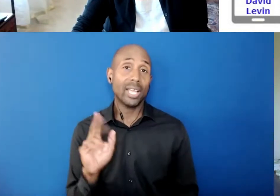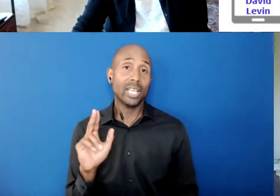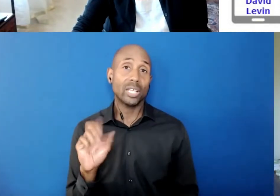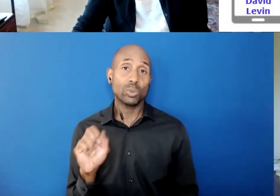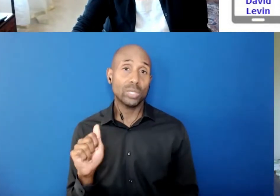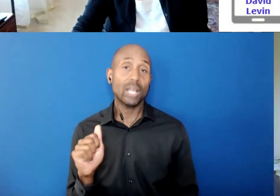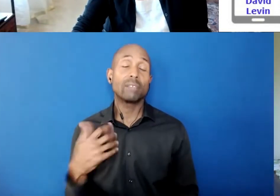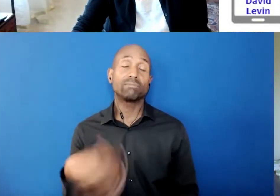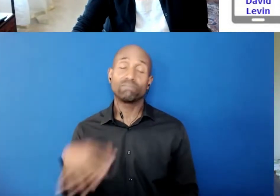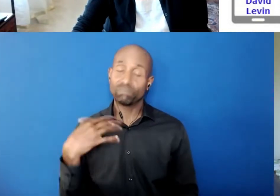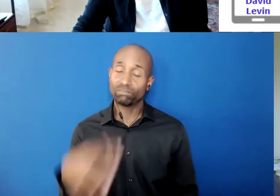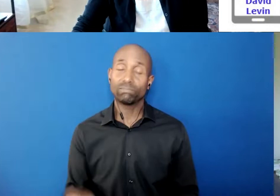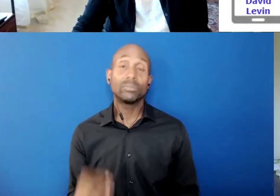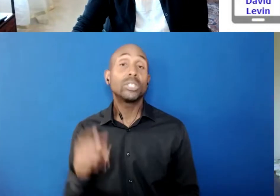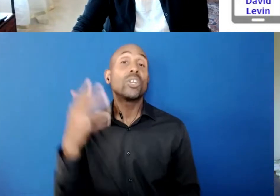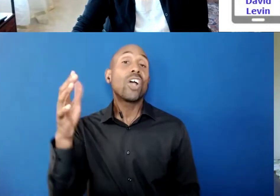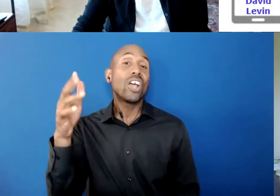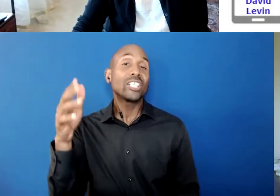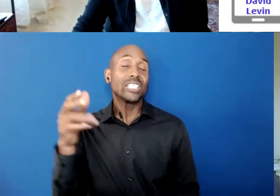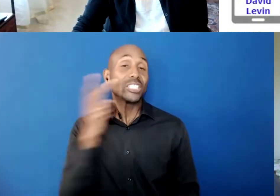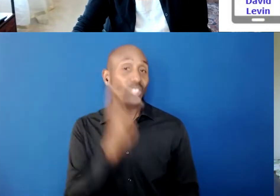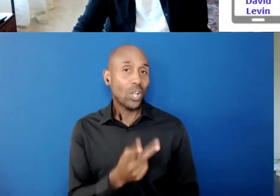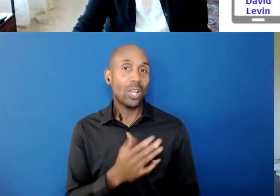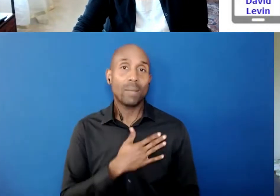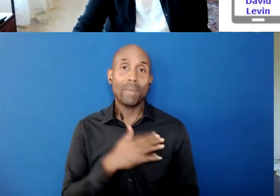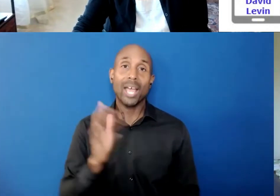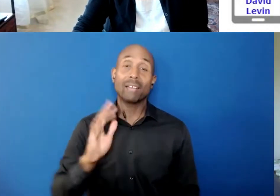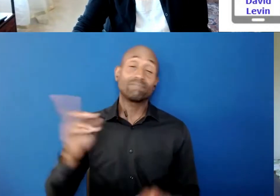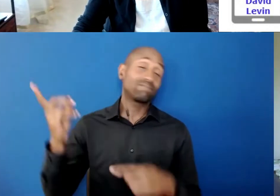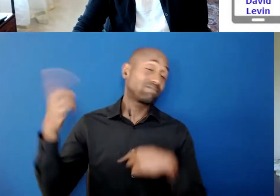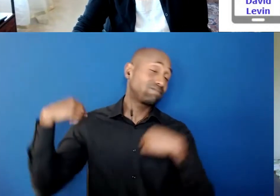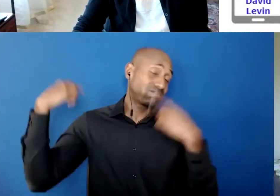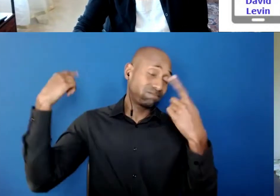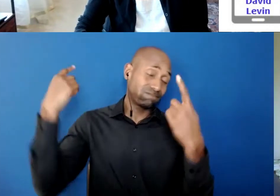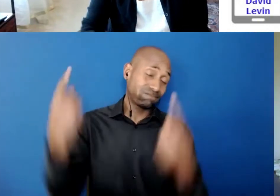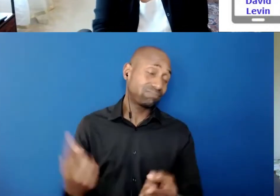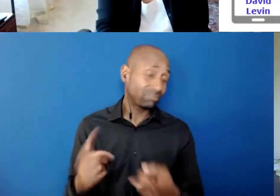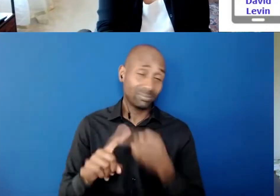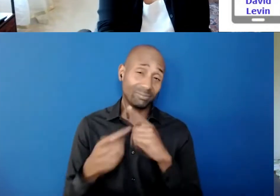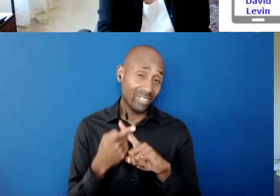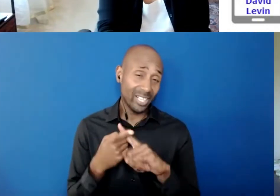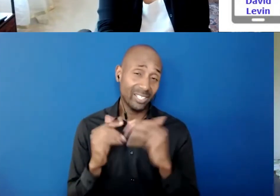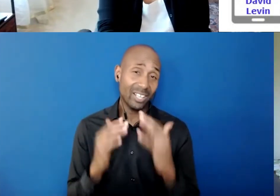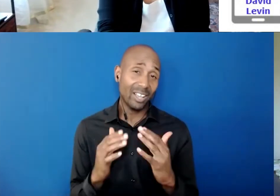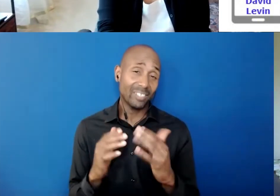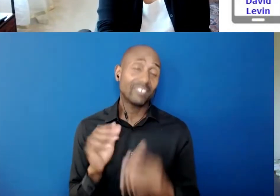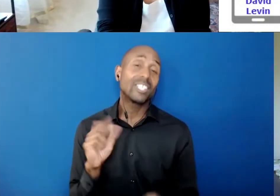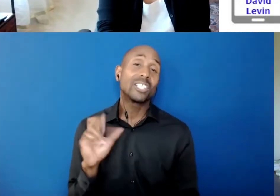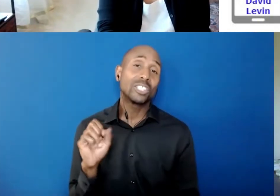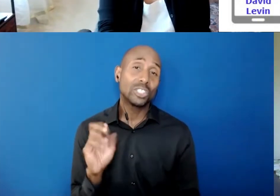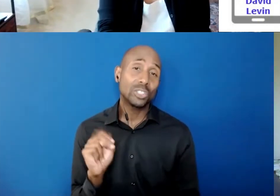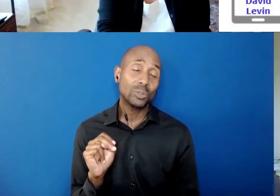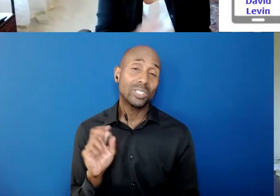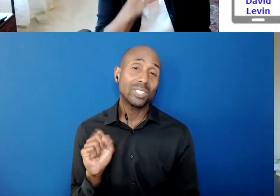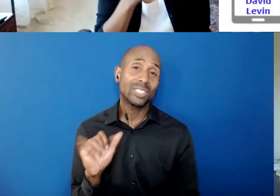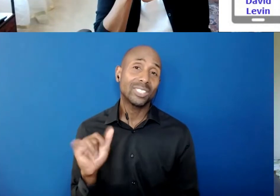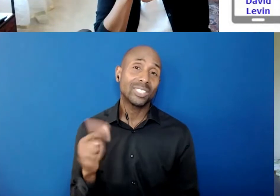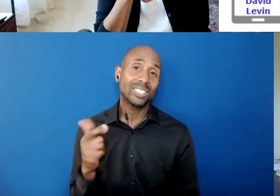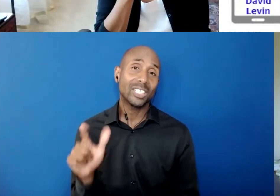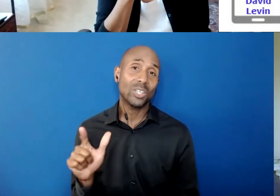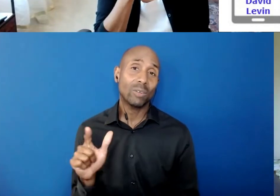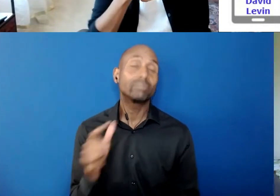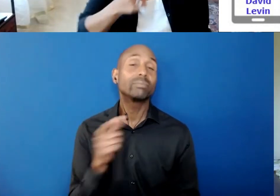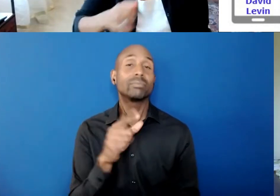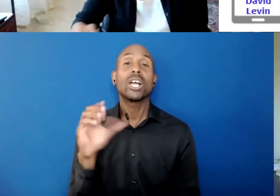And you heard from my longtime friend and colleague, Susan Siegel, who is the co-founder and CEO